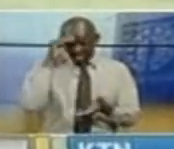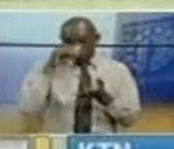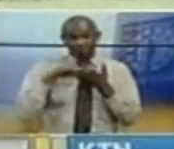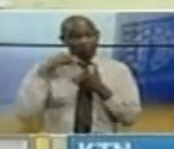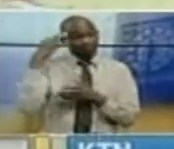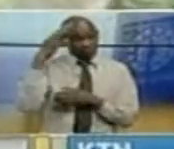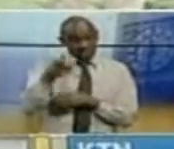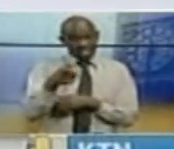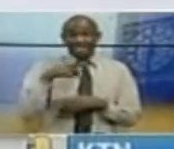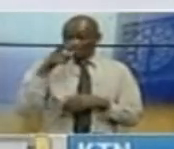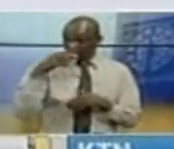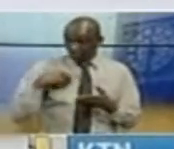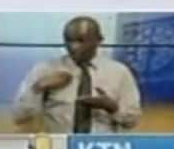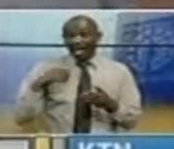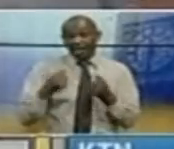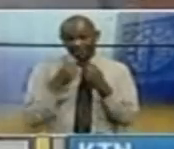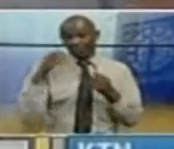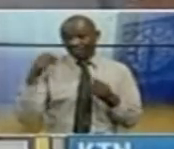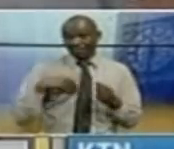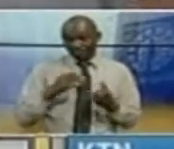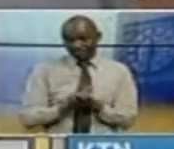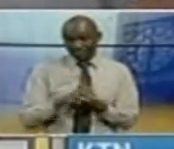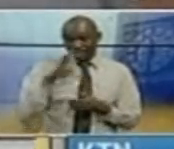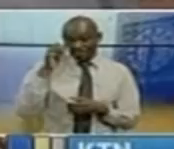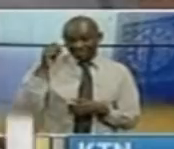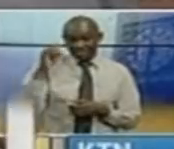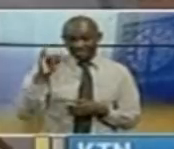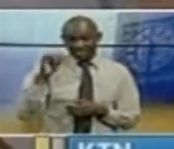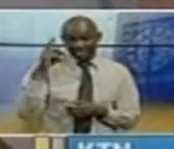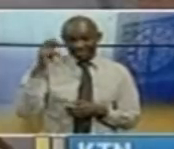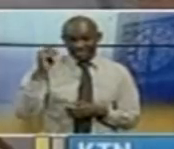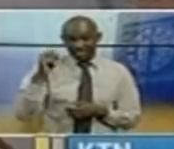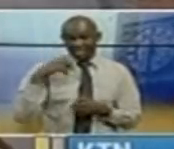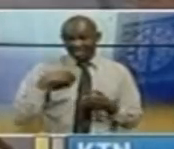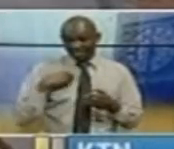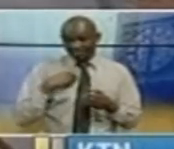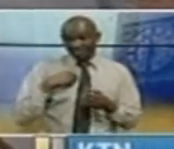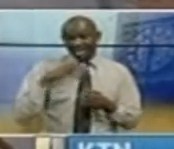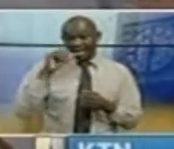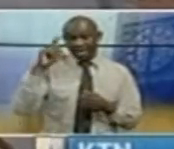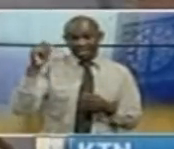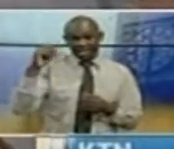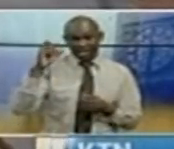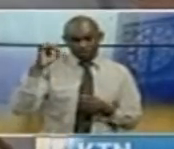current crop of athletes in the country. Masikandia KTN, Kobil Village, Elgeyo Marakwet County.